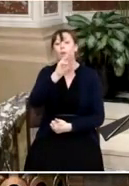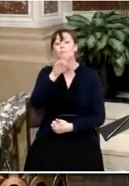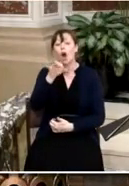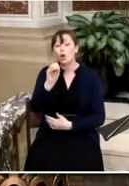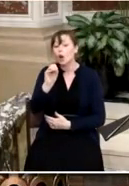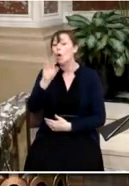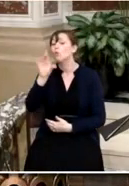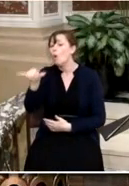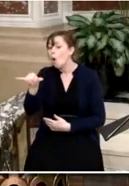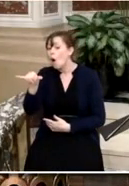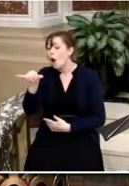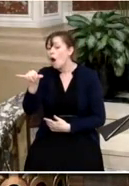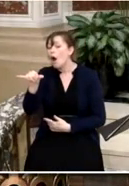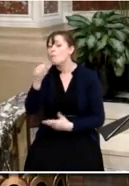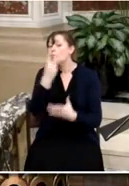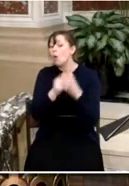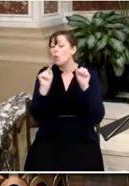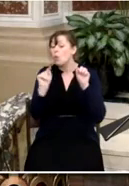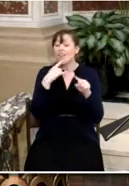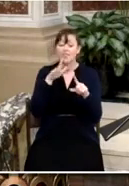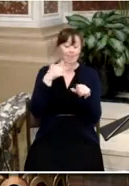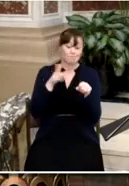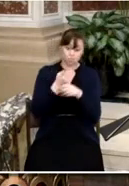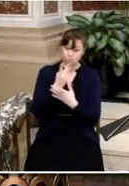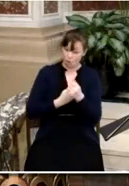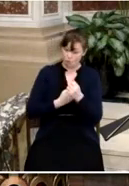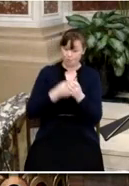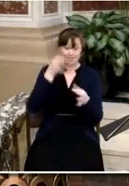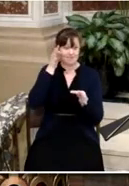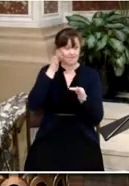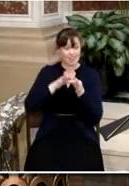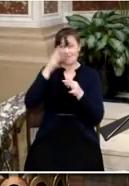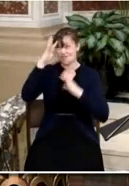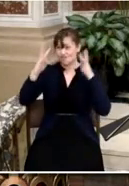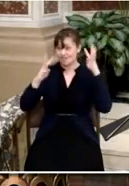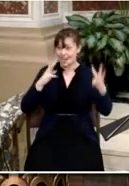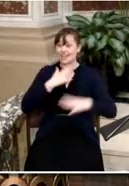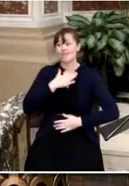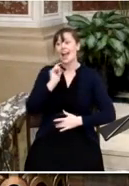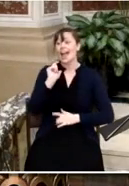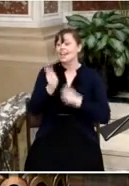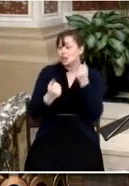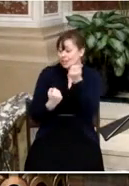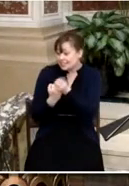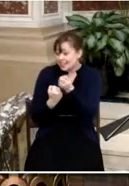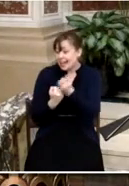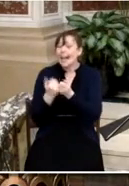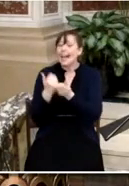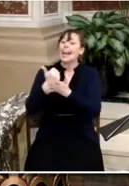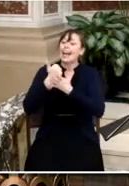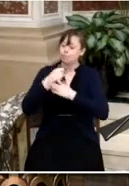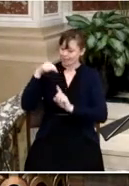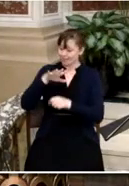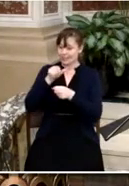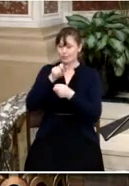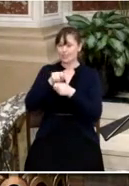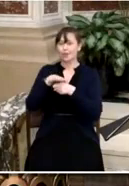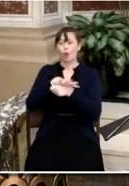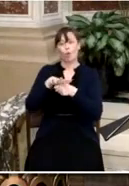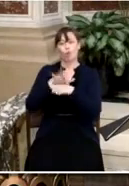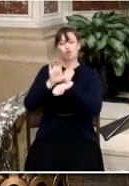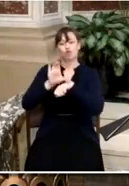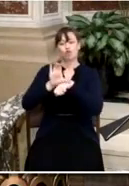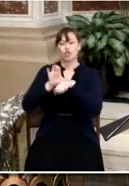Roy. They too have been faithful and creative and generous in helping this local church weather